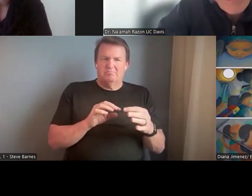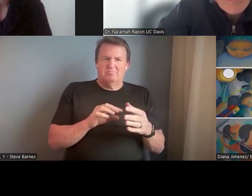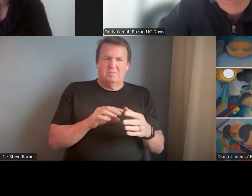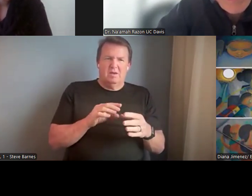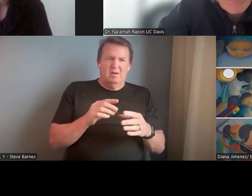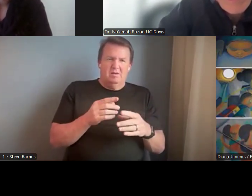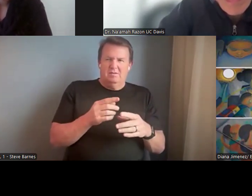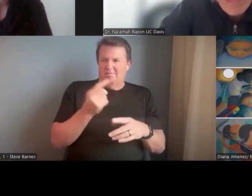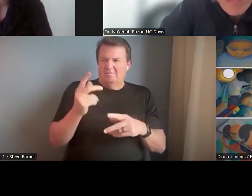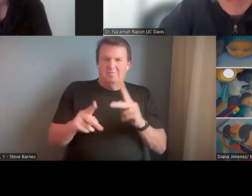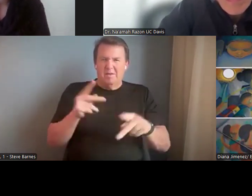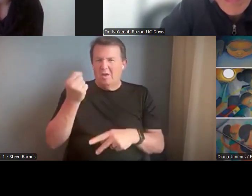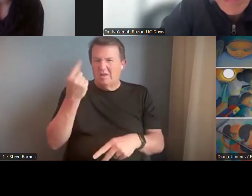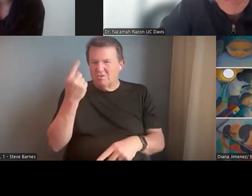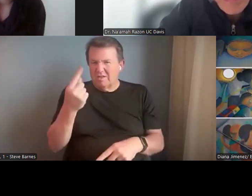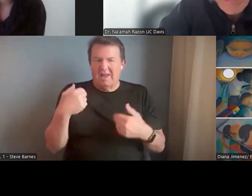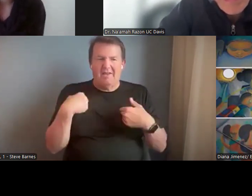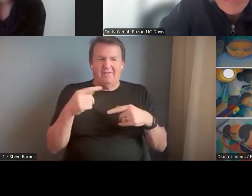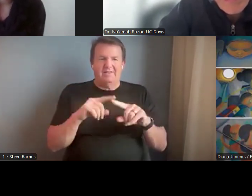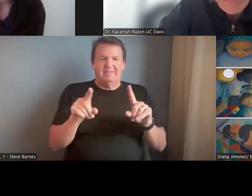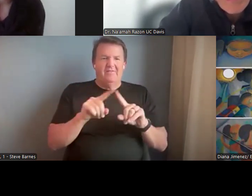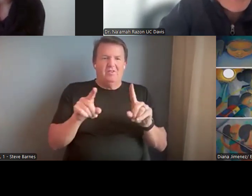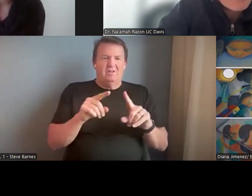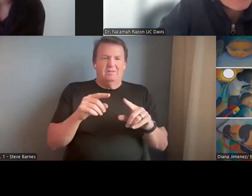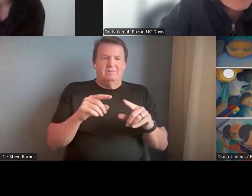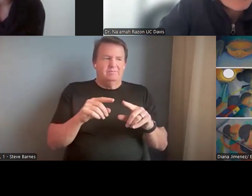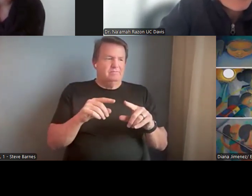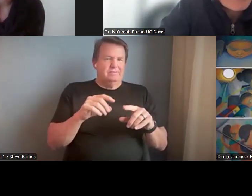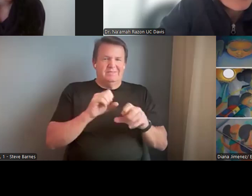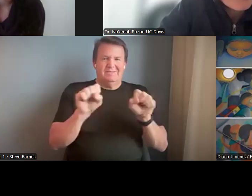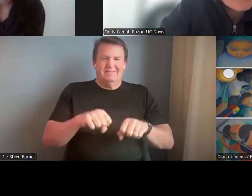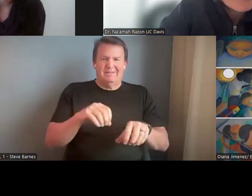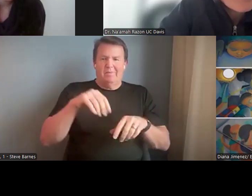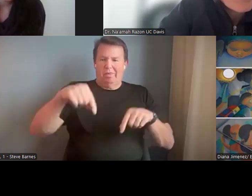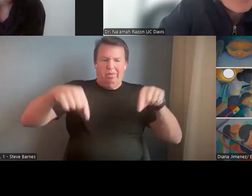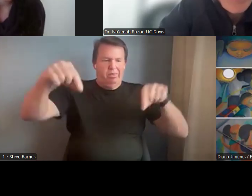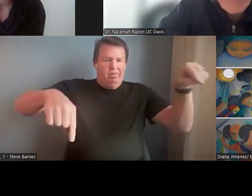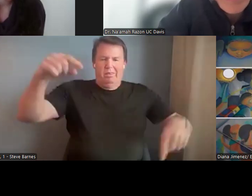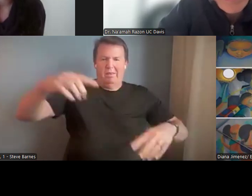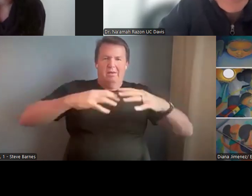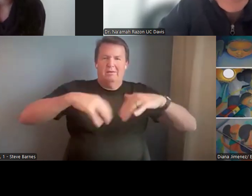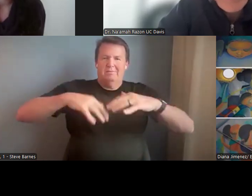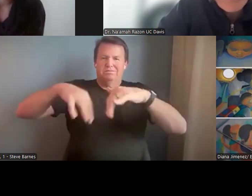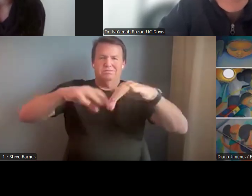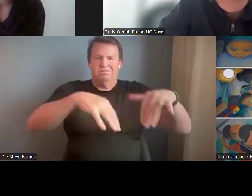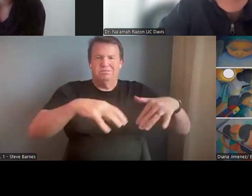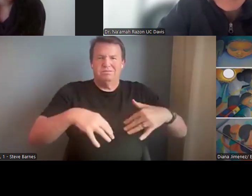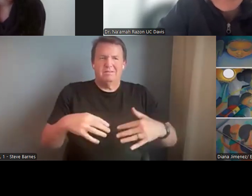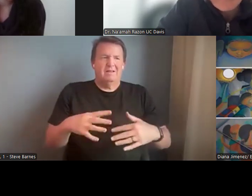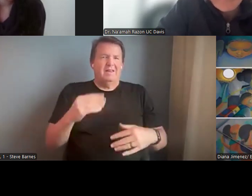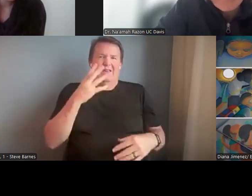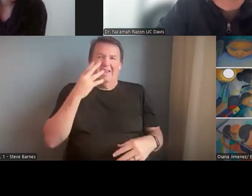health, aging dementia system, and the experiences of discrimination, and